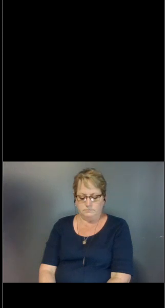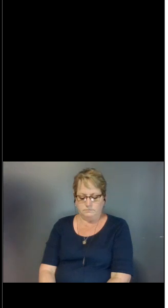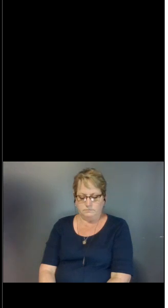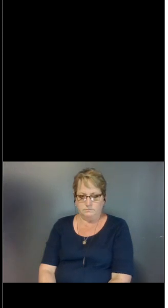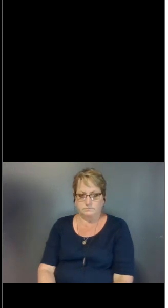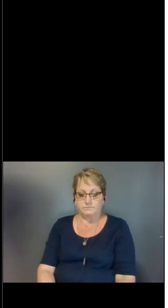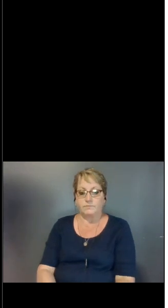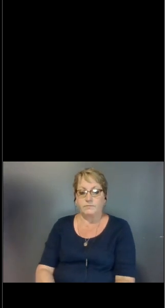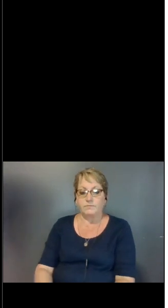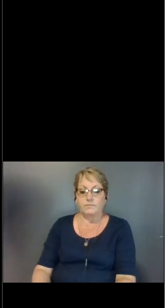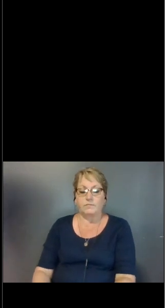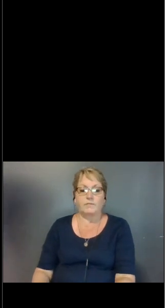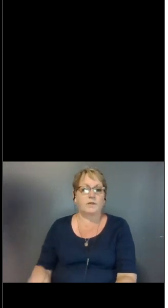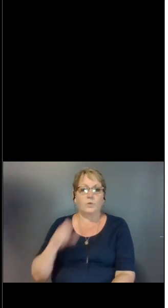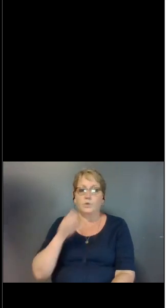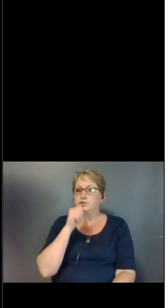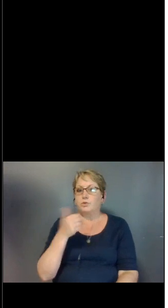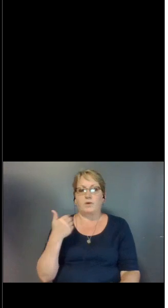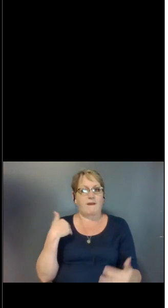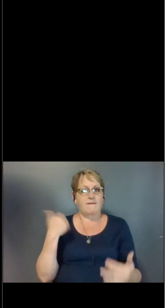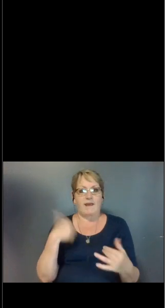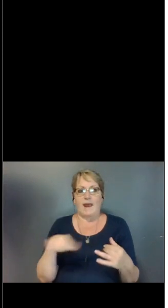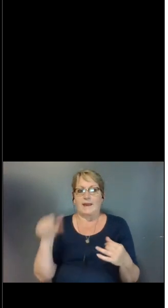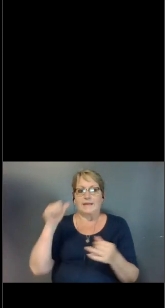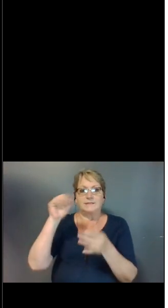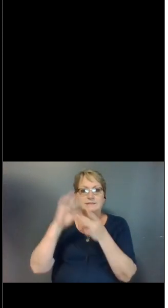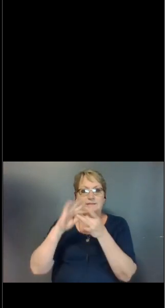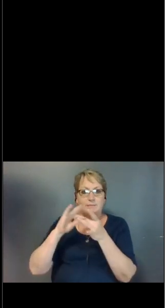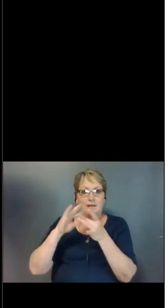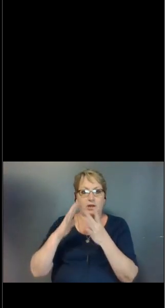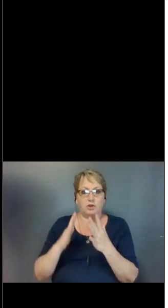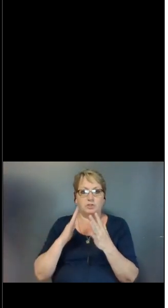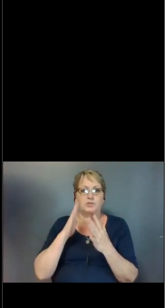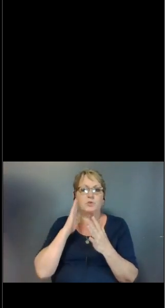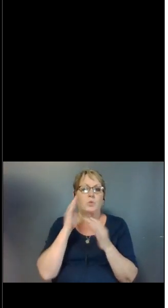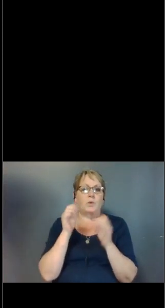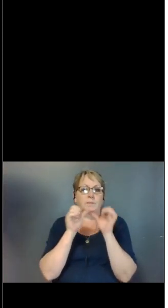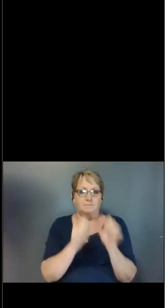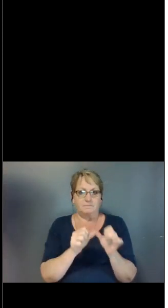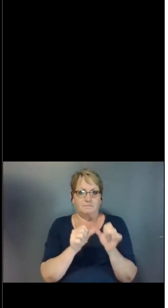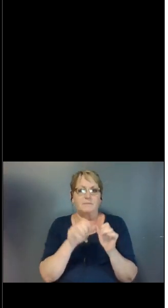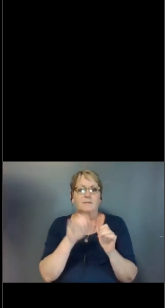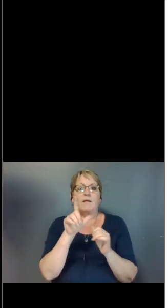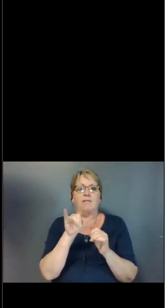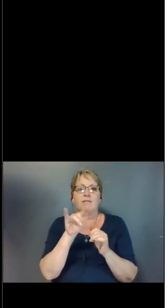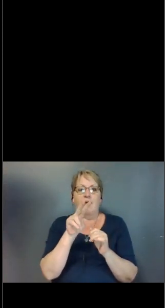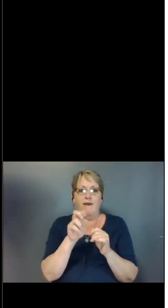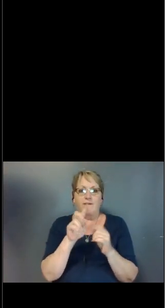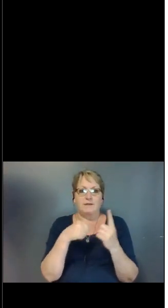Good evening. We do not have any speakers at this time. We will be staying live till 7 p.m.